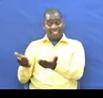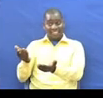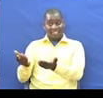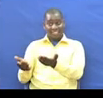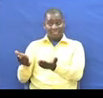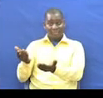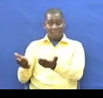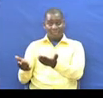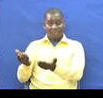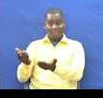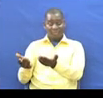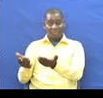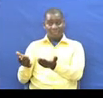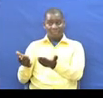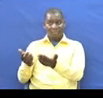relation